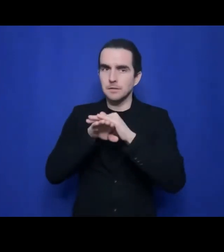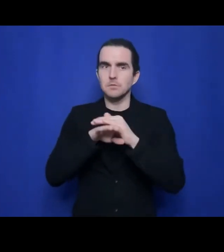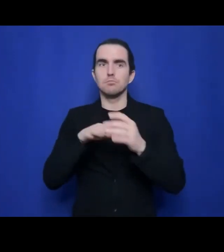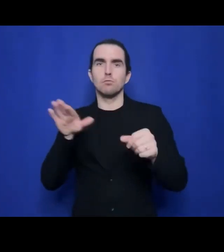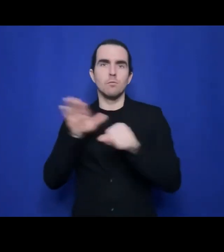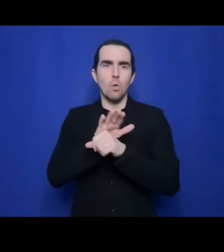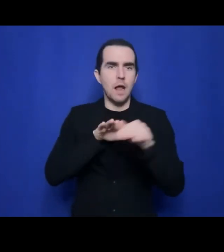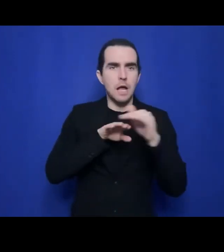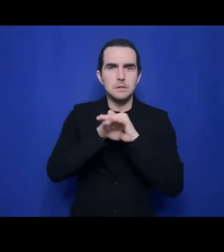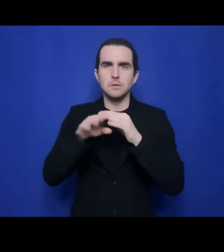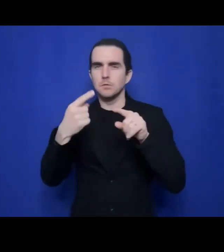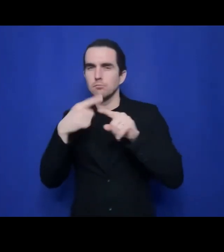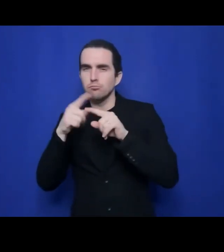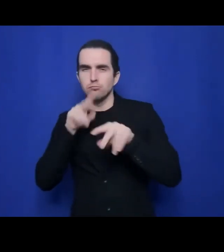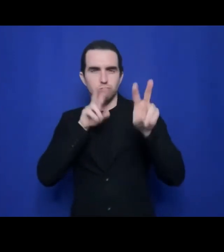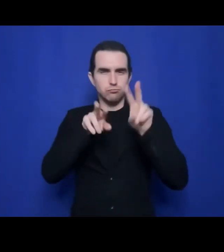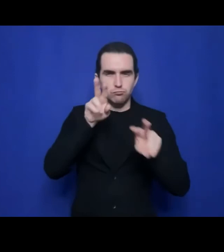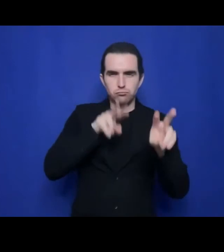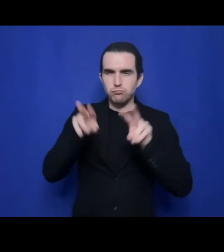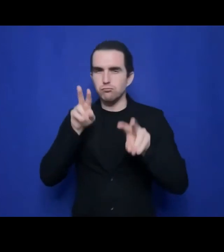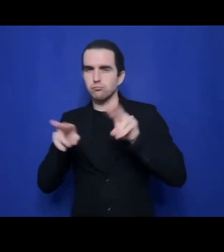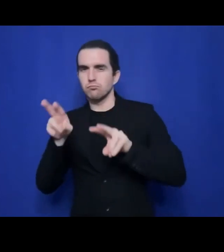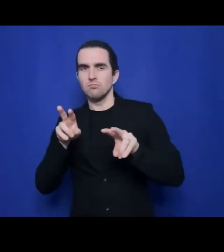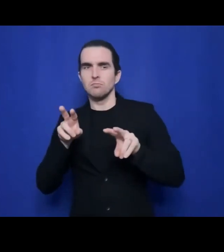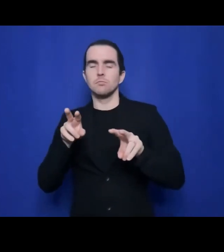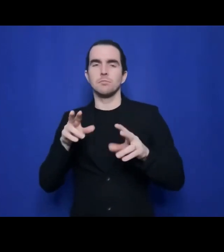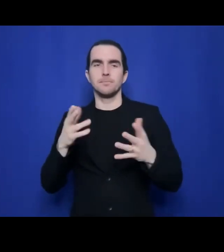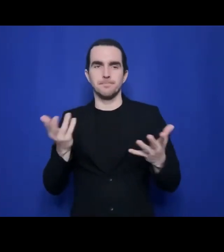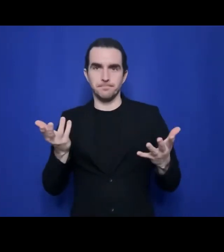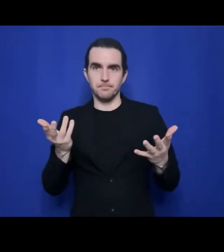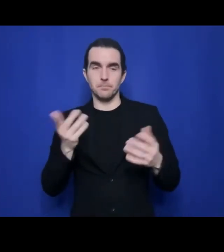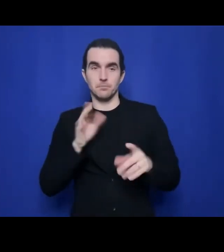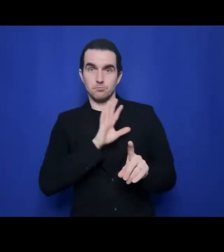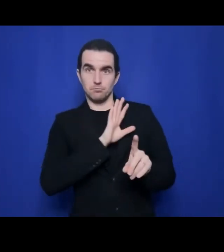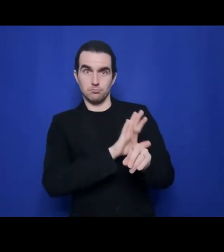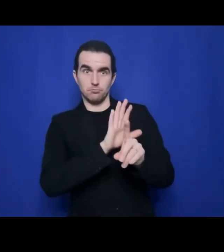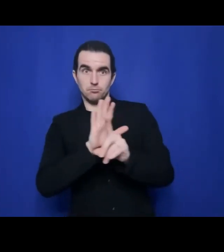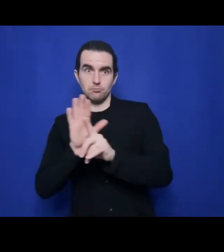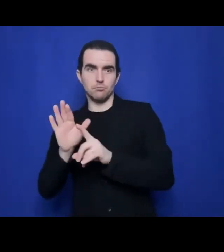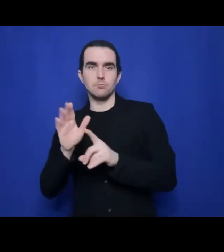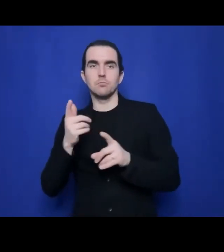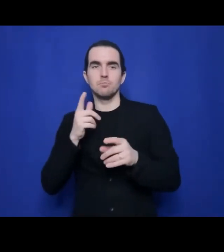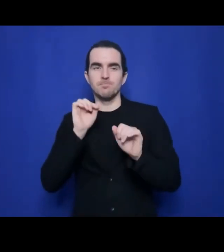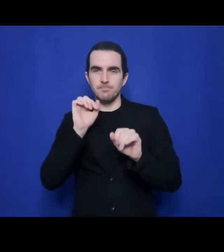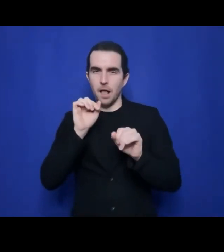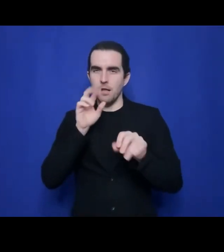movie productions that are made year on year. And this is a